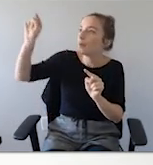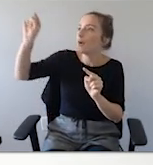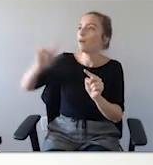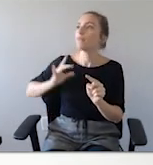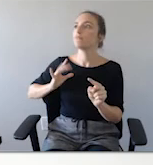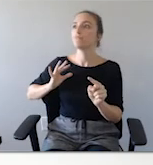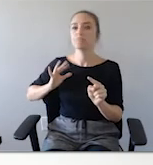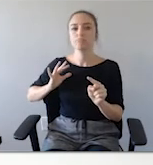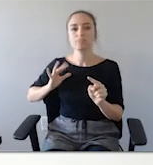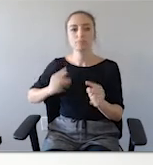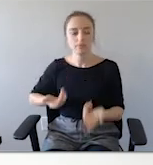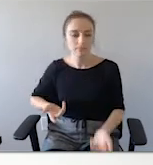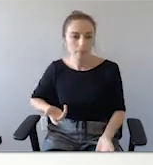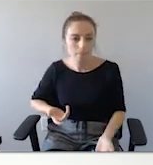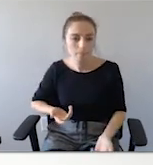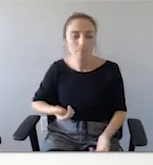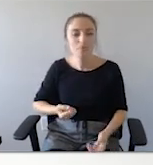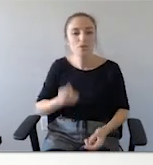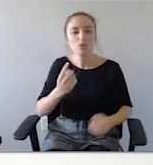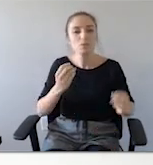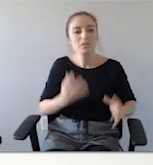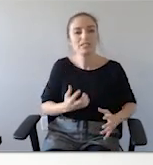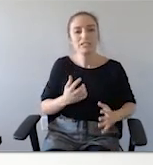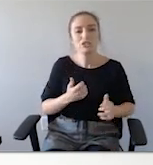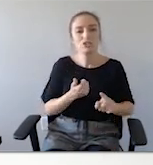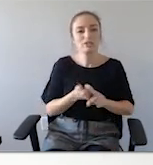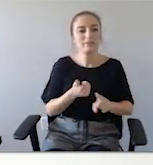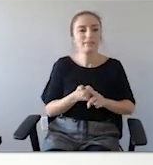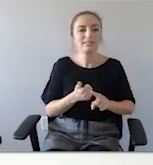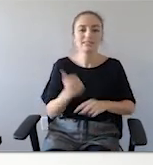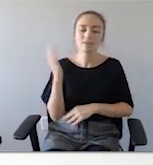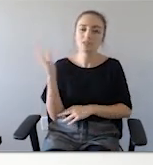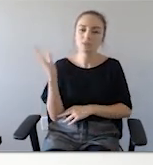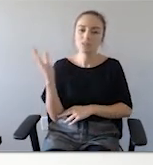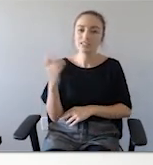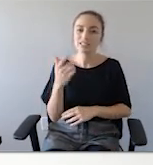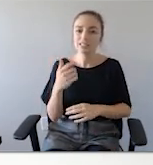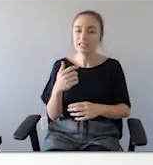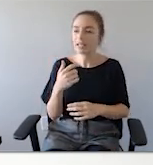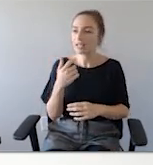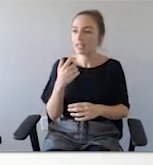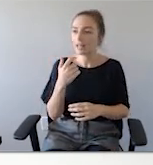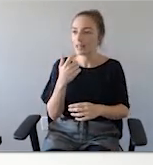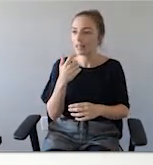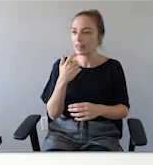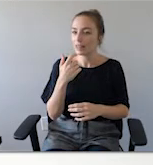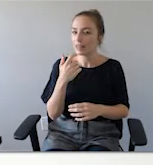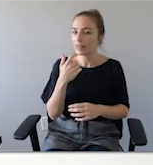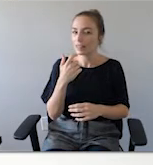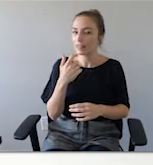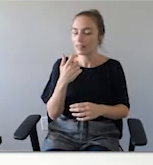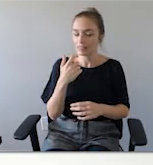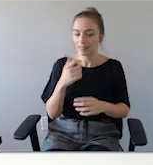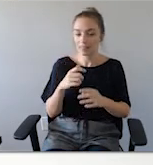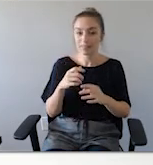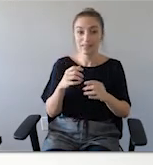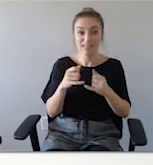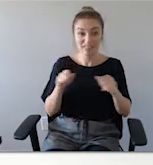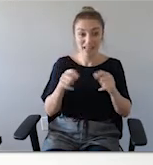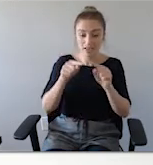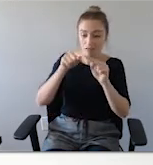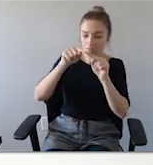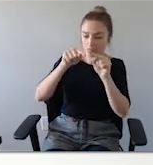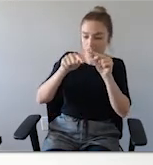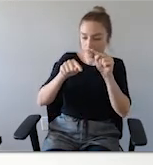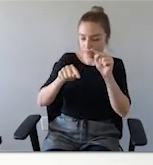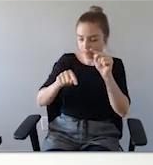material and the teacher showed the line that was like that, and the mom said, so my son is dead in your classroom. Because that's